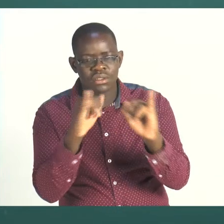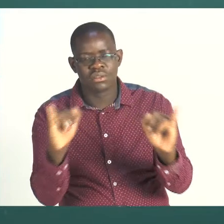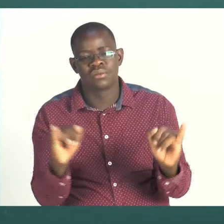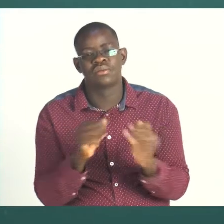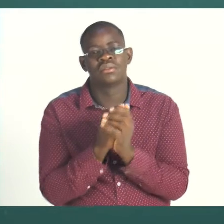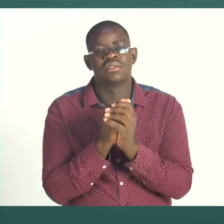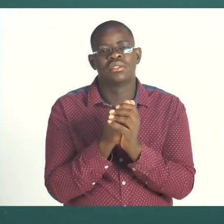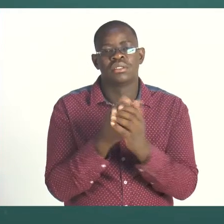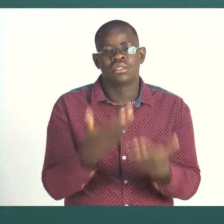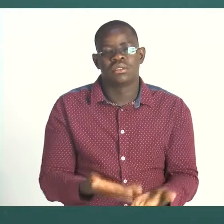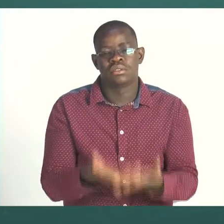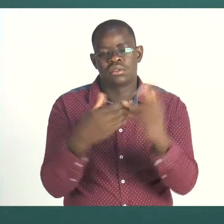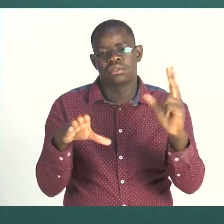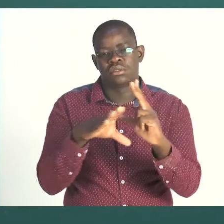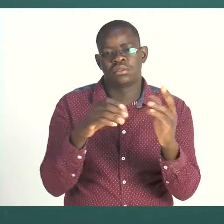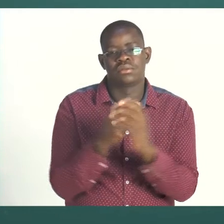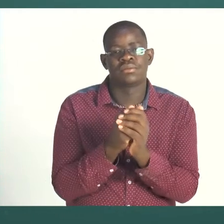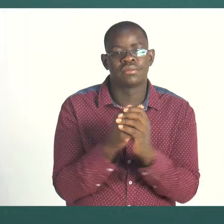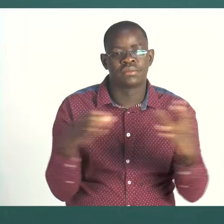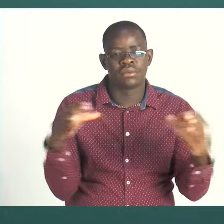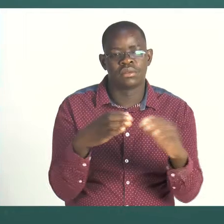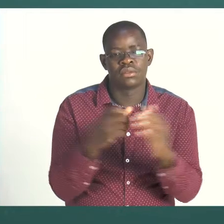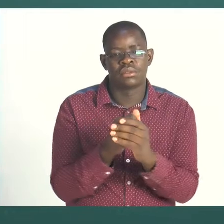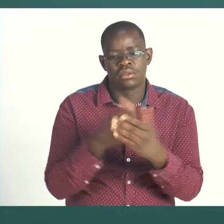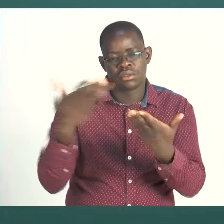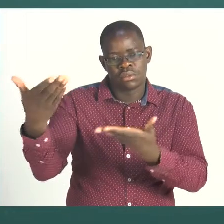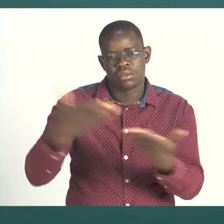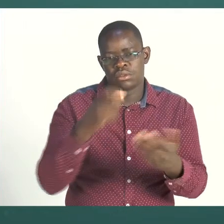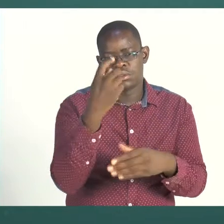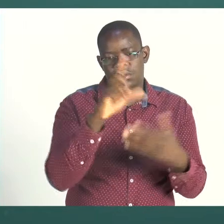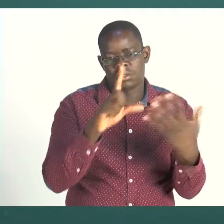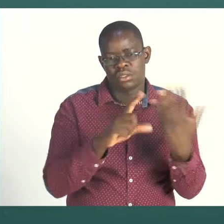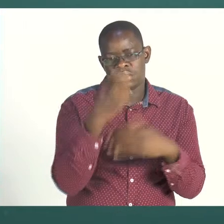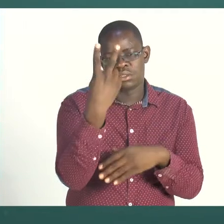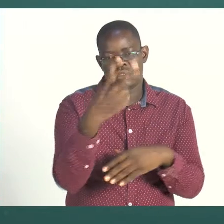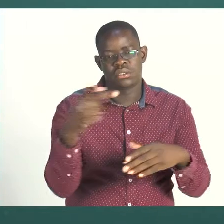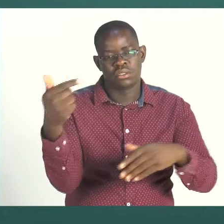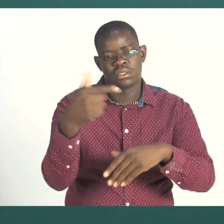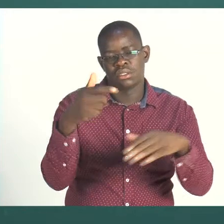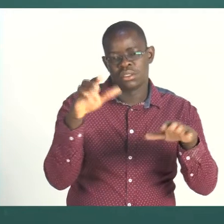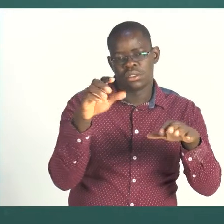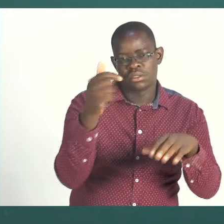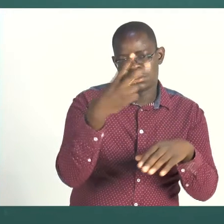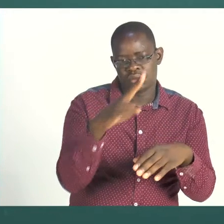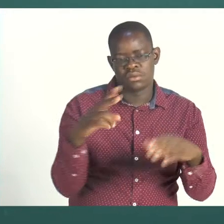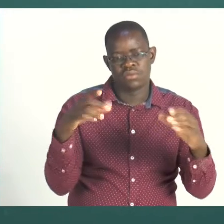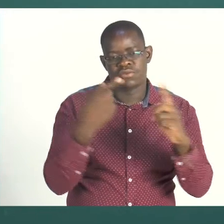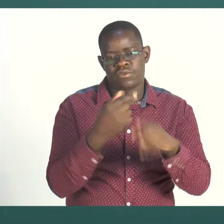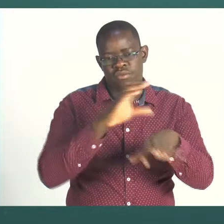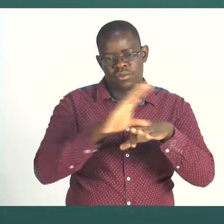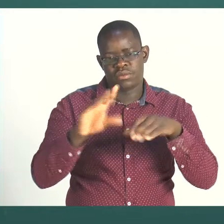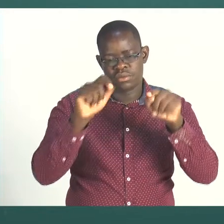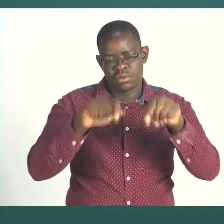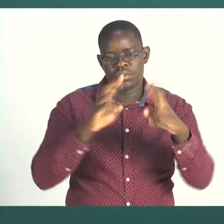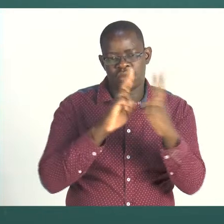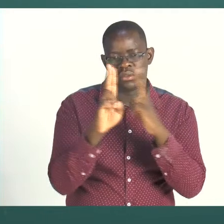services to help our farming community. Welcome to Lesson 2 in our agriculture series from NAMCO. Today,